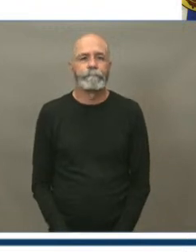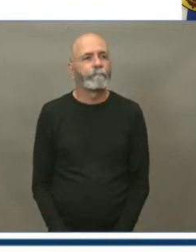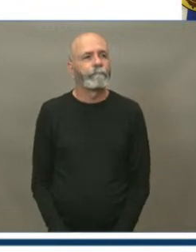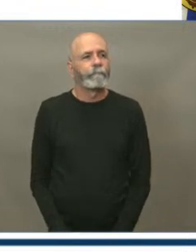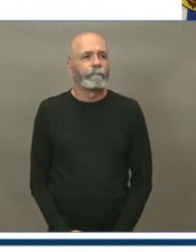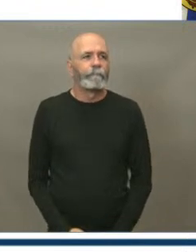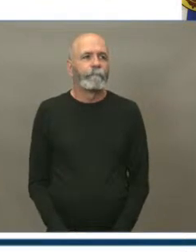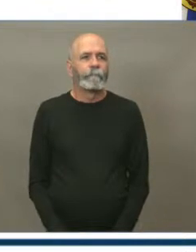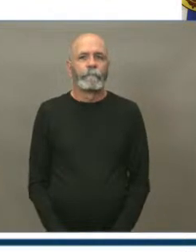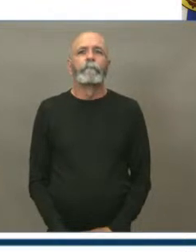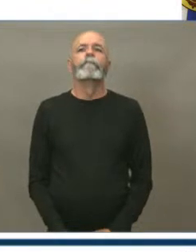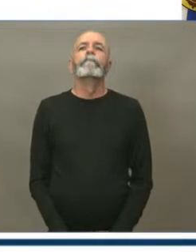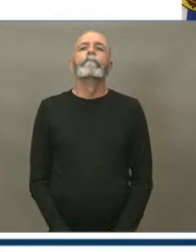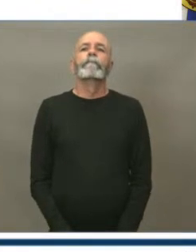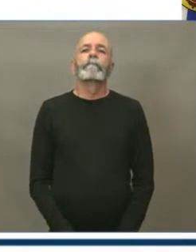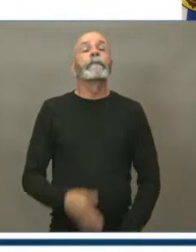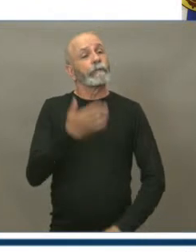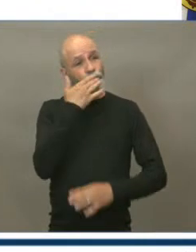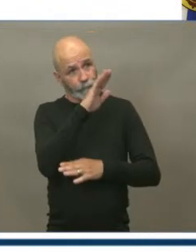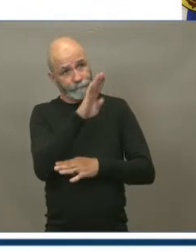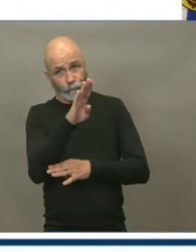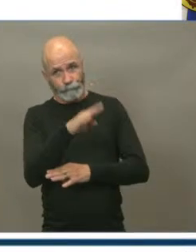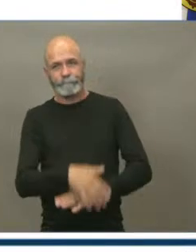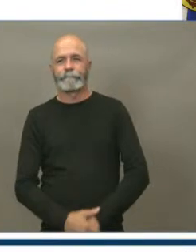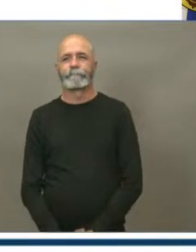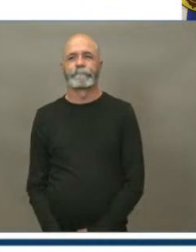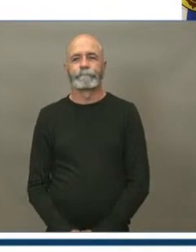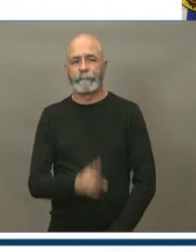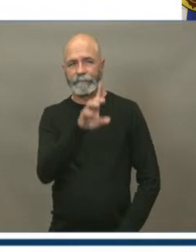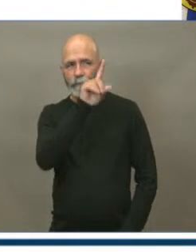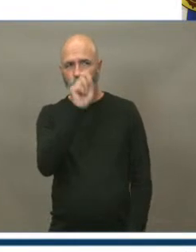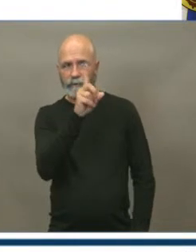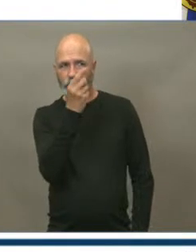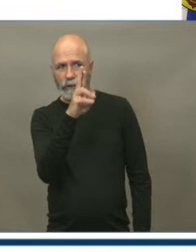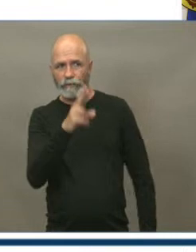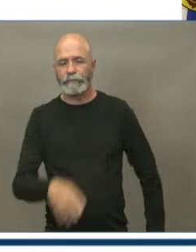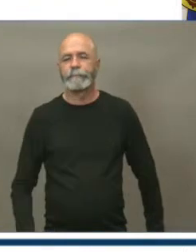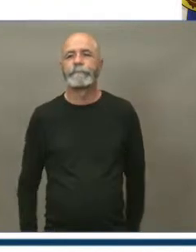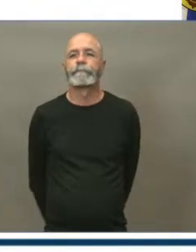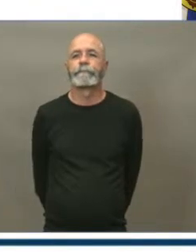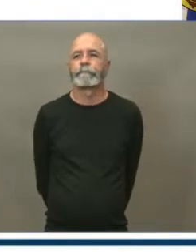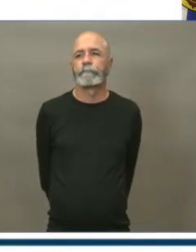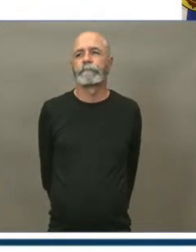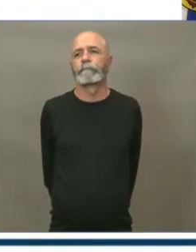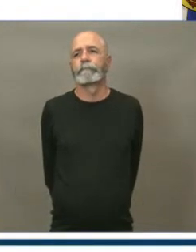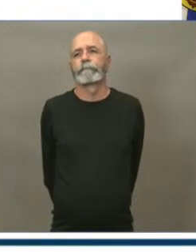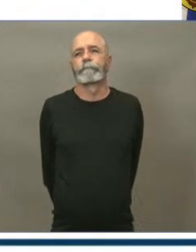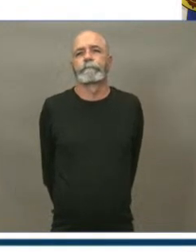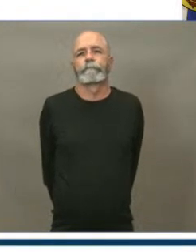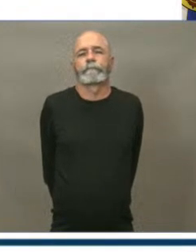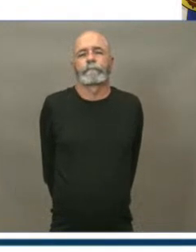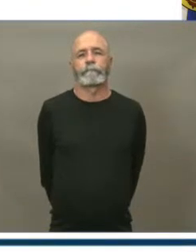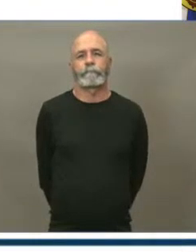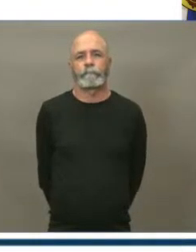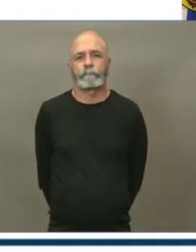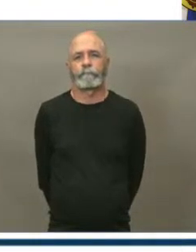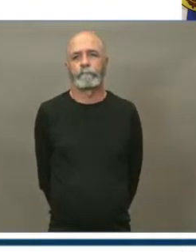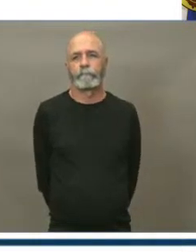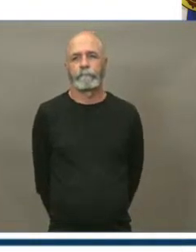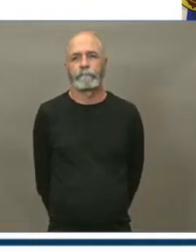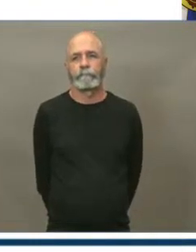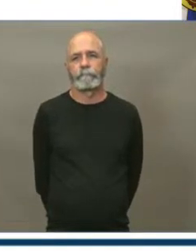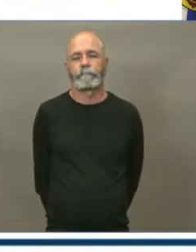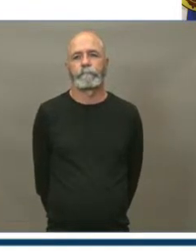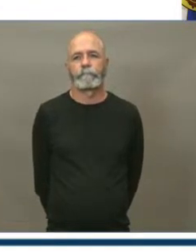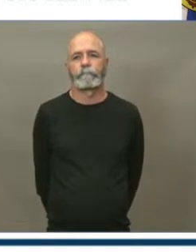Good afternoon. Dr. Strang, so Saskatchewan last week announced a three-step plan